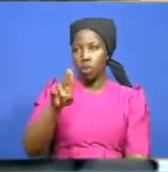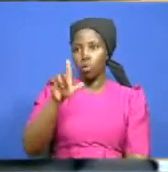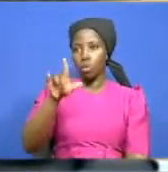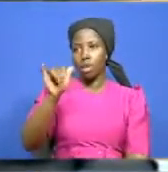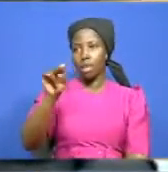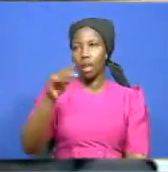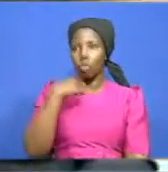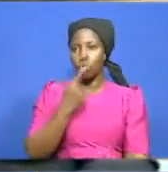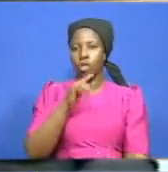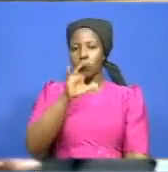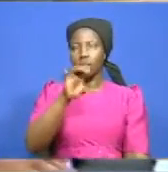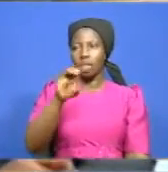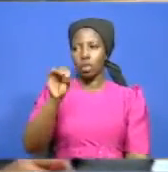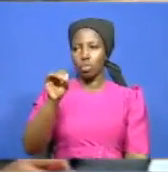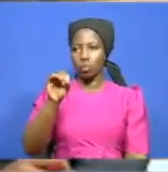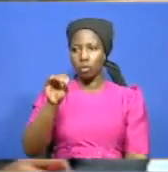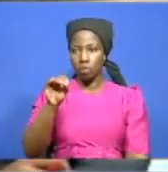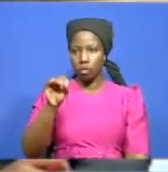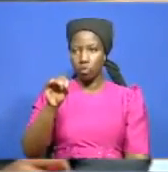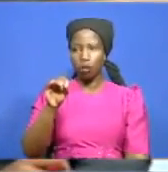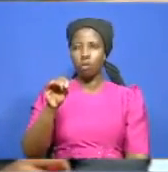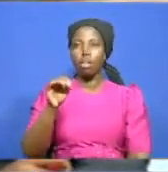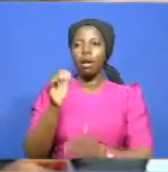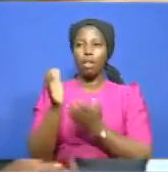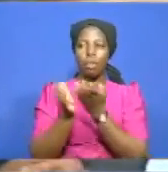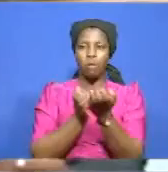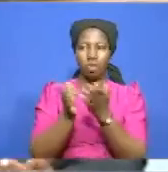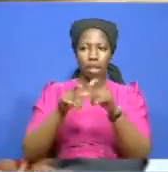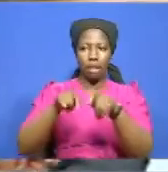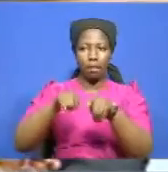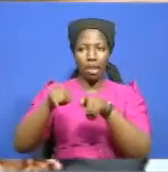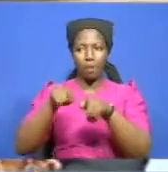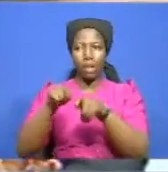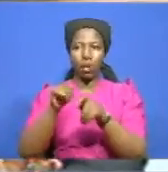who is the CEO of Shajuls Business and Management Consulting. Well,